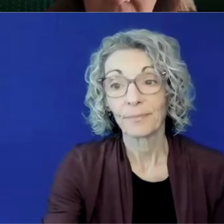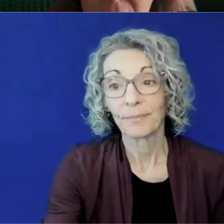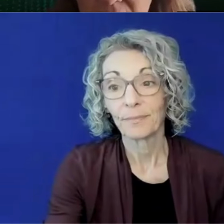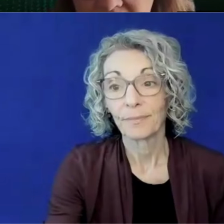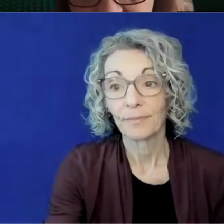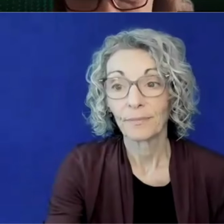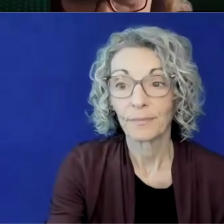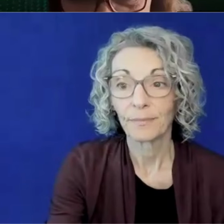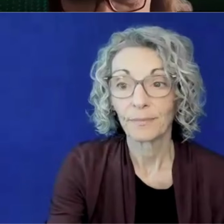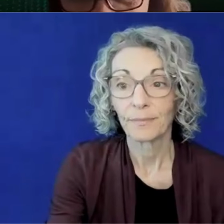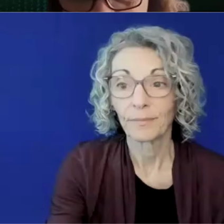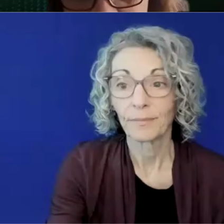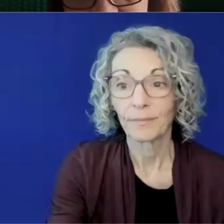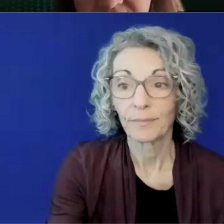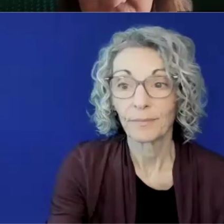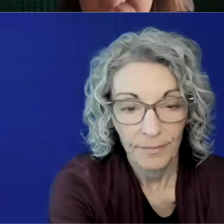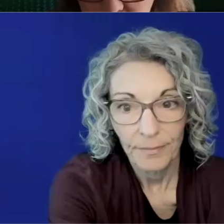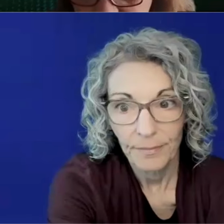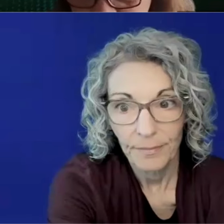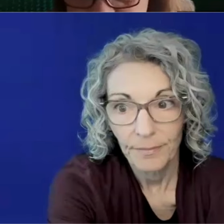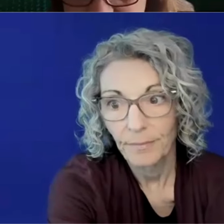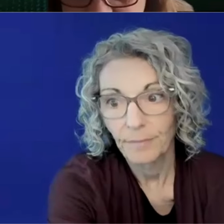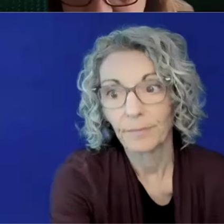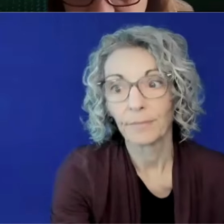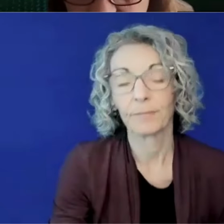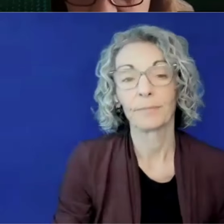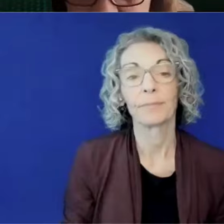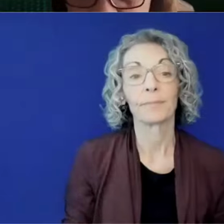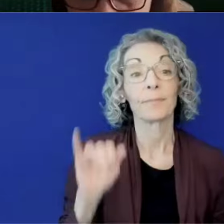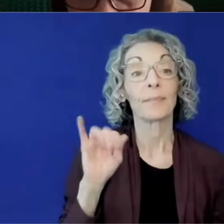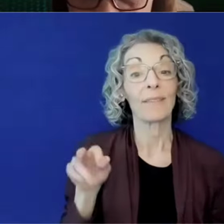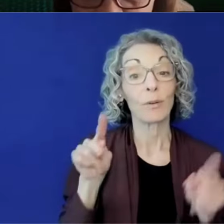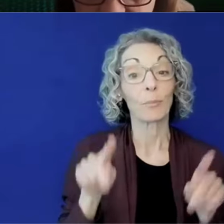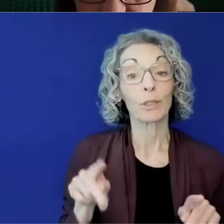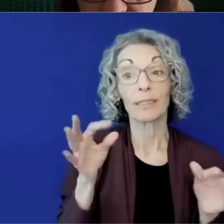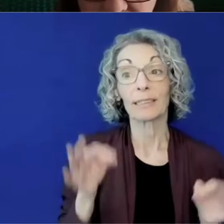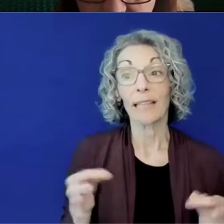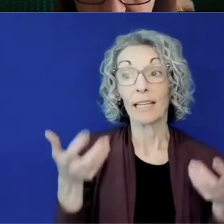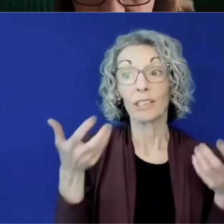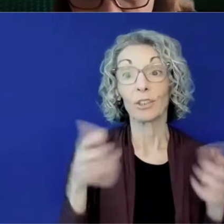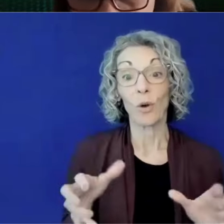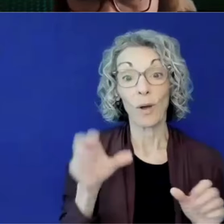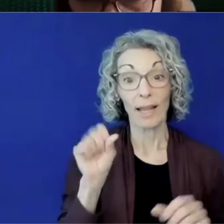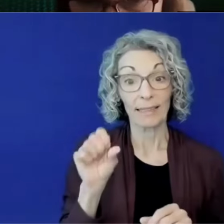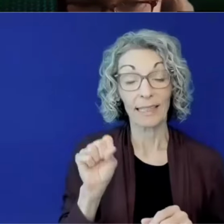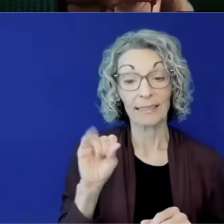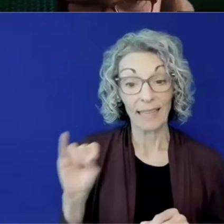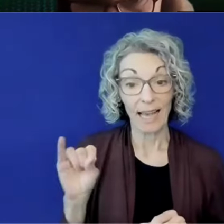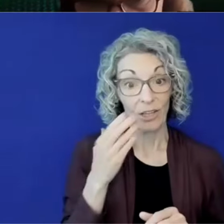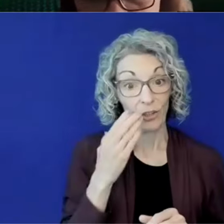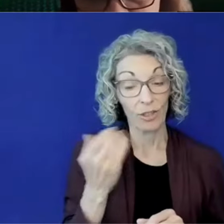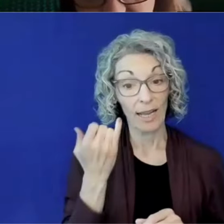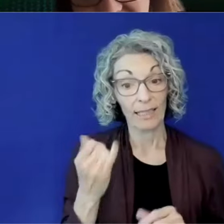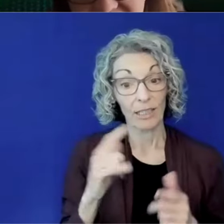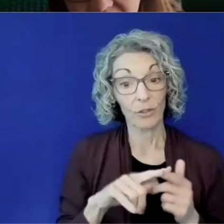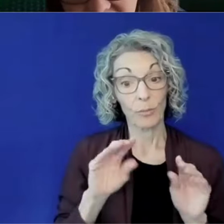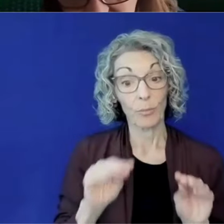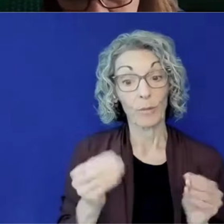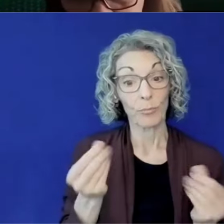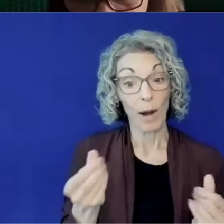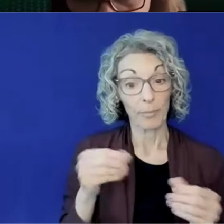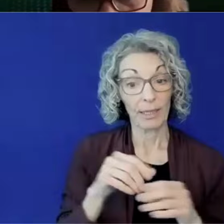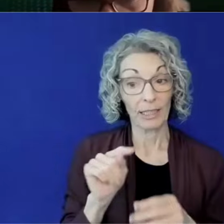Okay. If someone decides that they don't want SSI, is it a good idea to put property like their house into a trust to